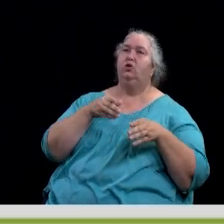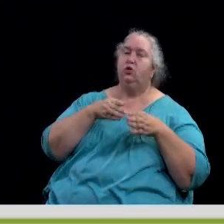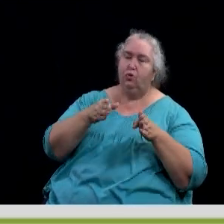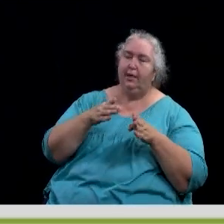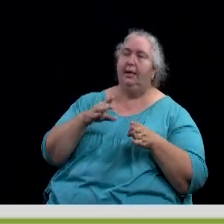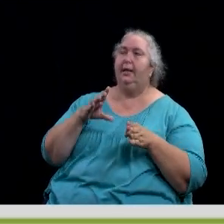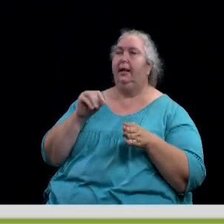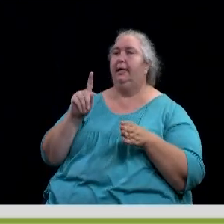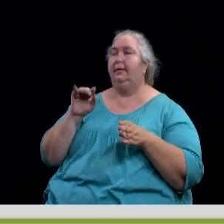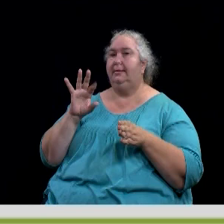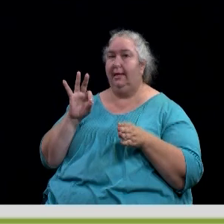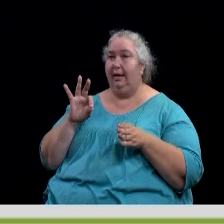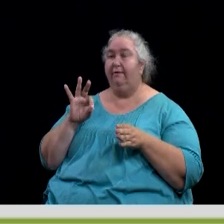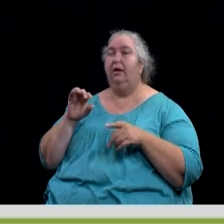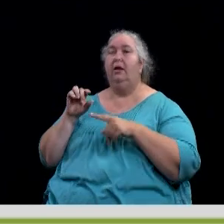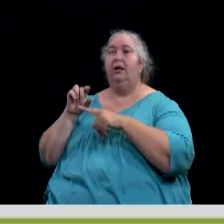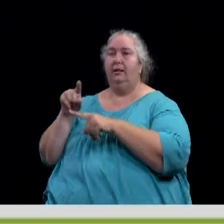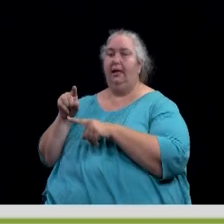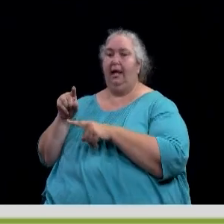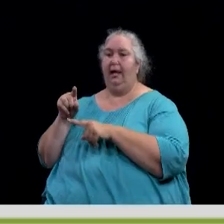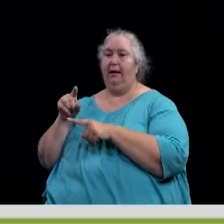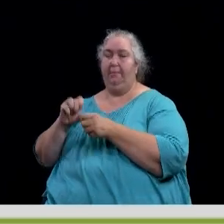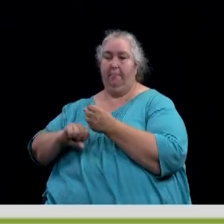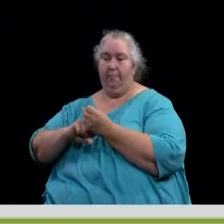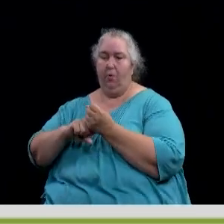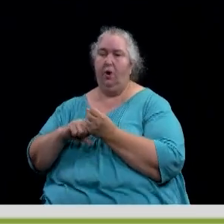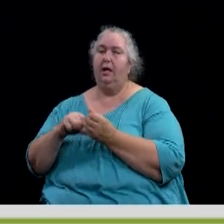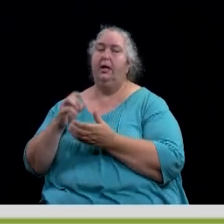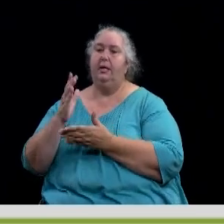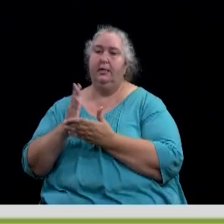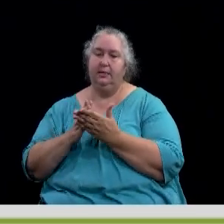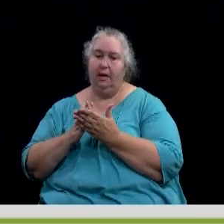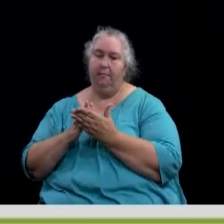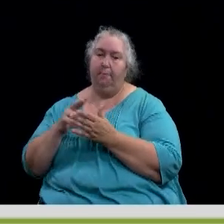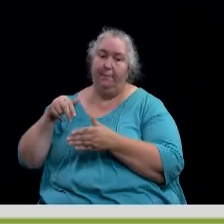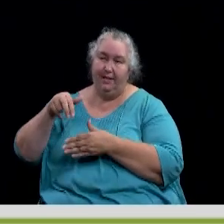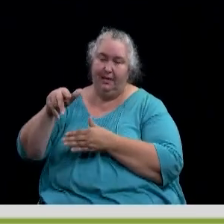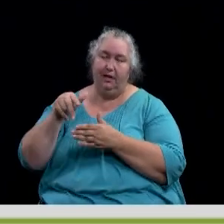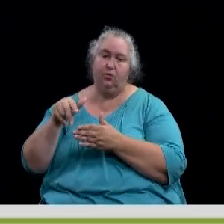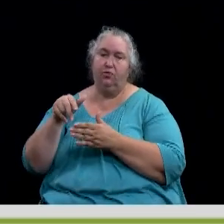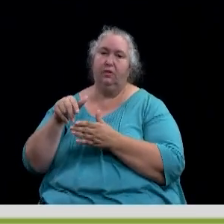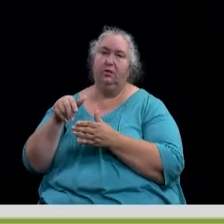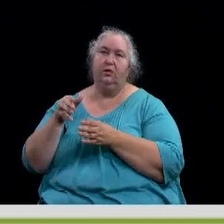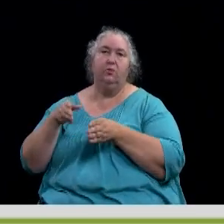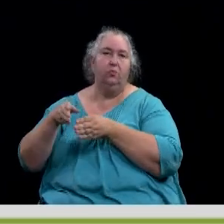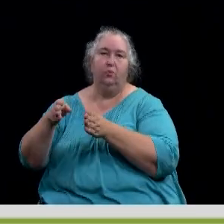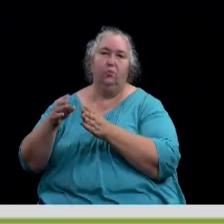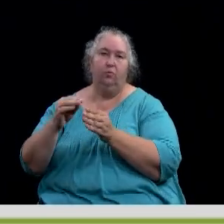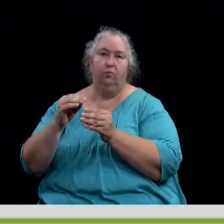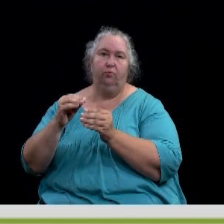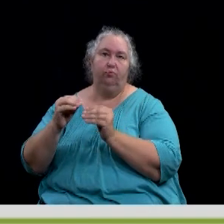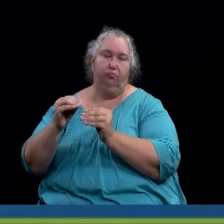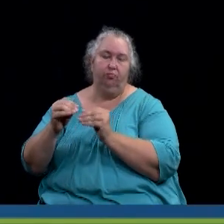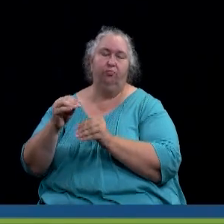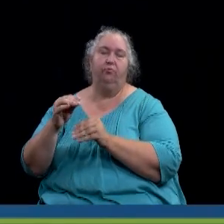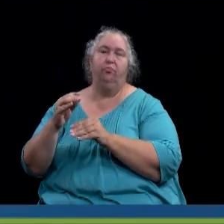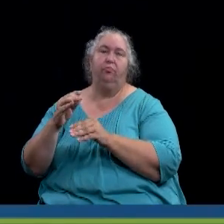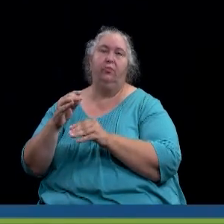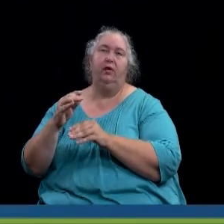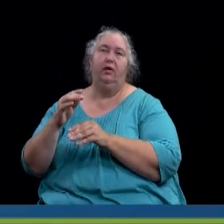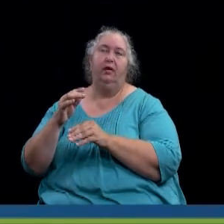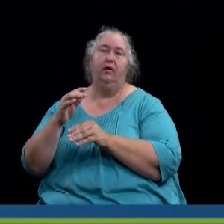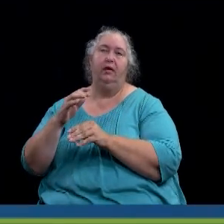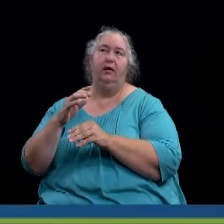and storm infrastructure along the westernmost border area of Webster Avenue between 4th and 5th Streets.